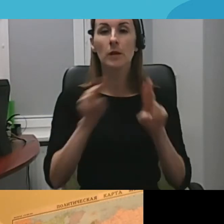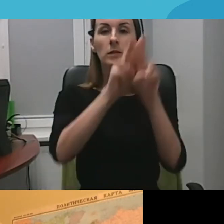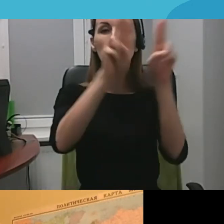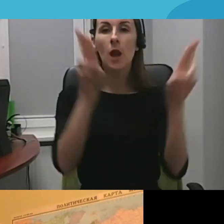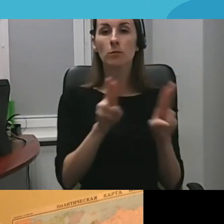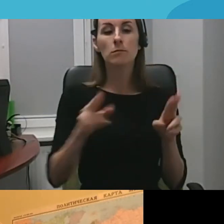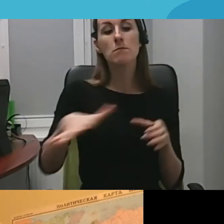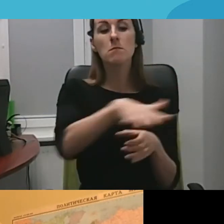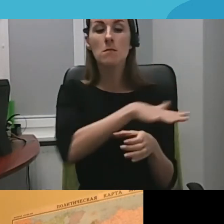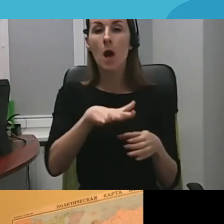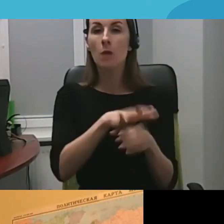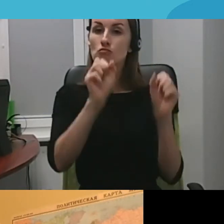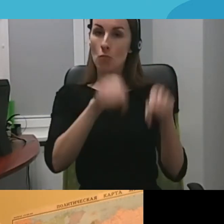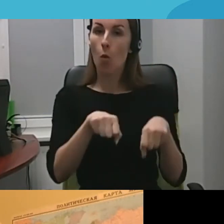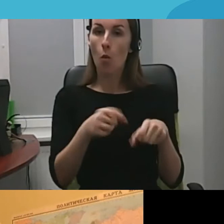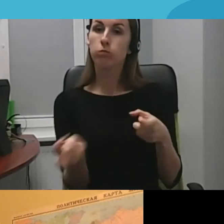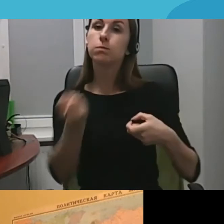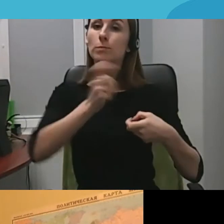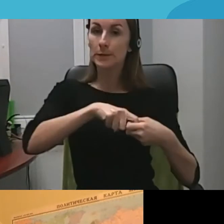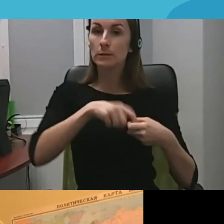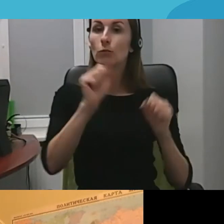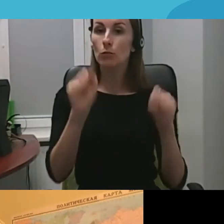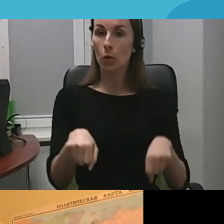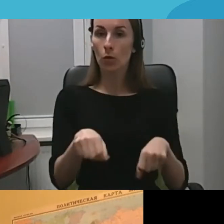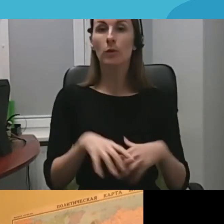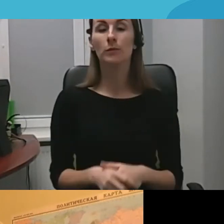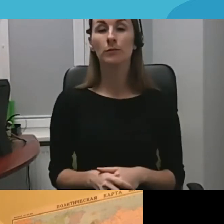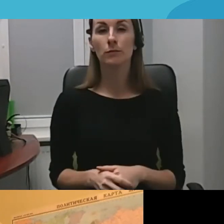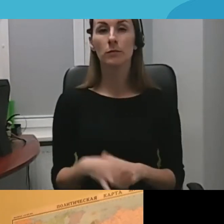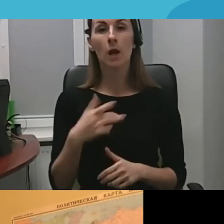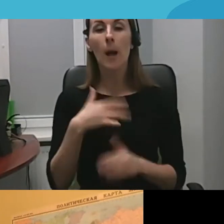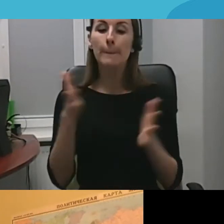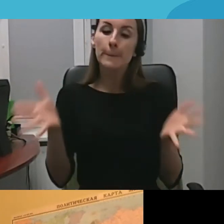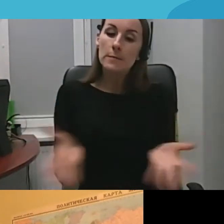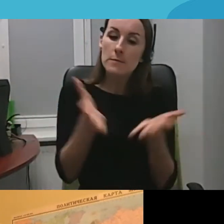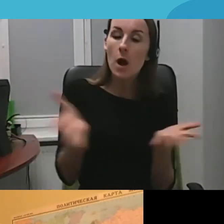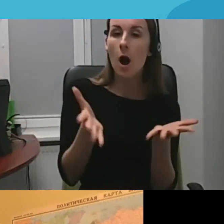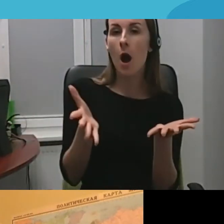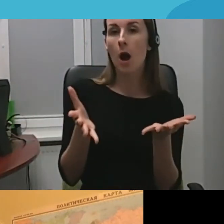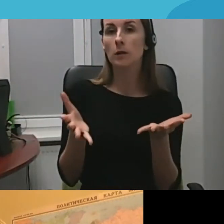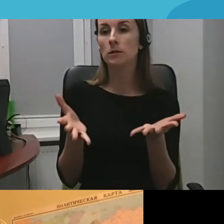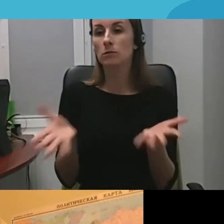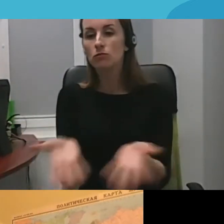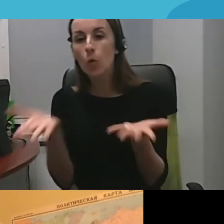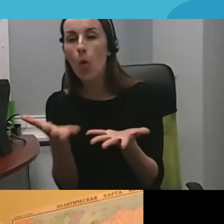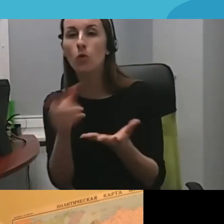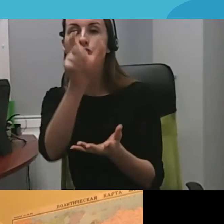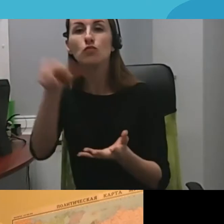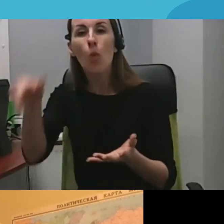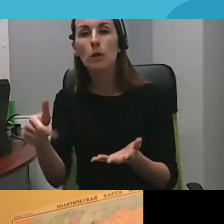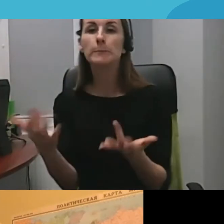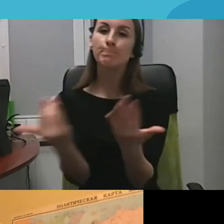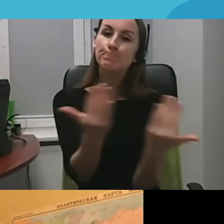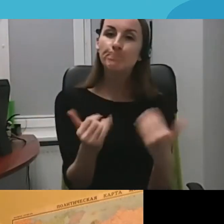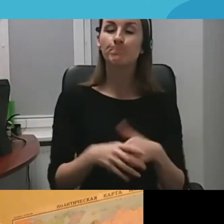even in motivating people to continue speaking to human rights defenders and to continue trying